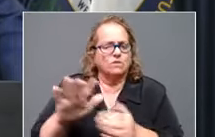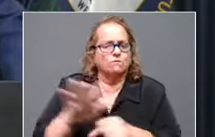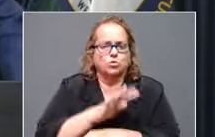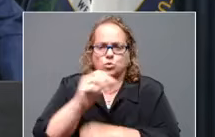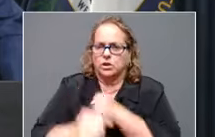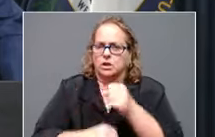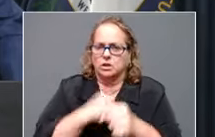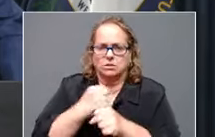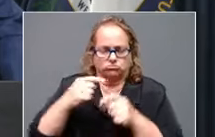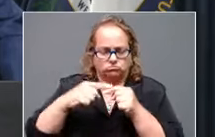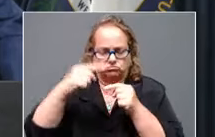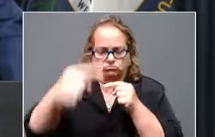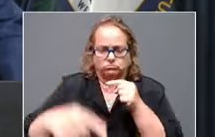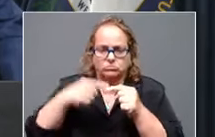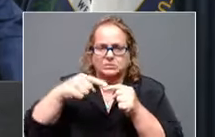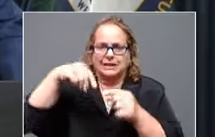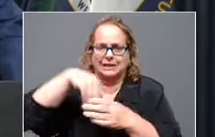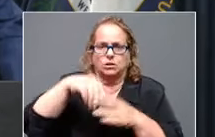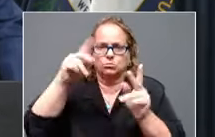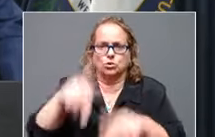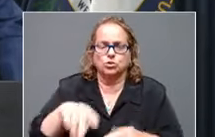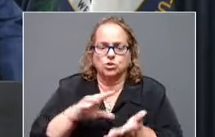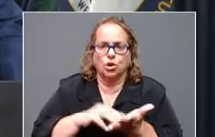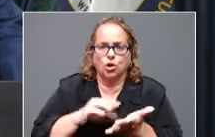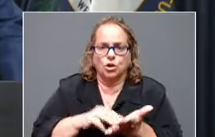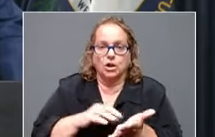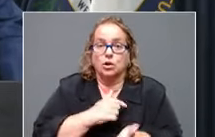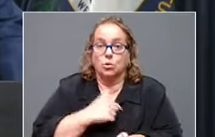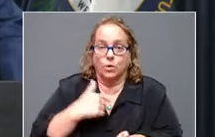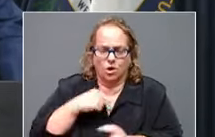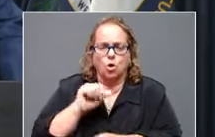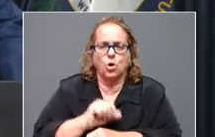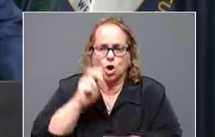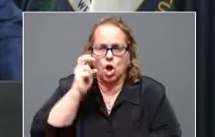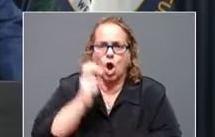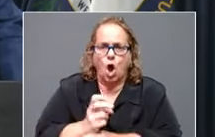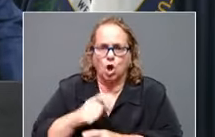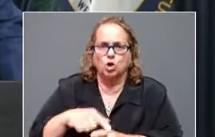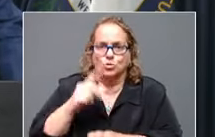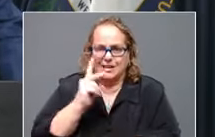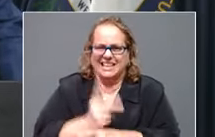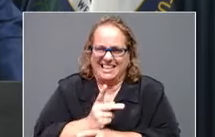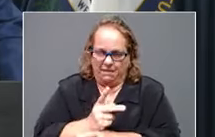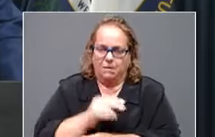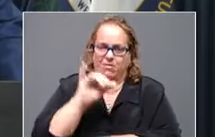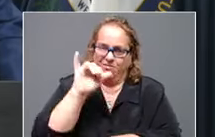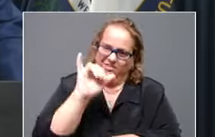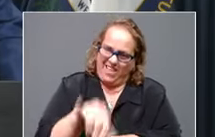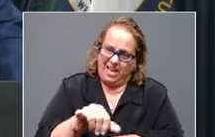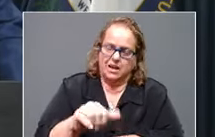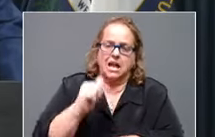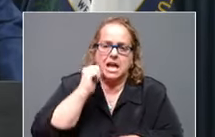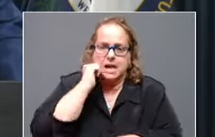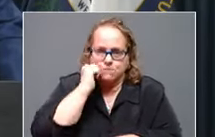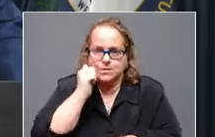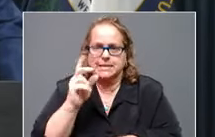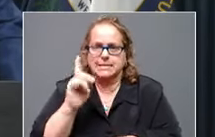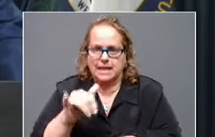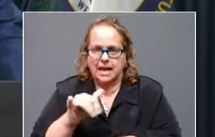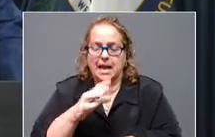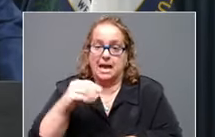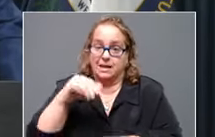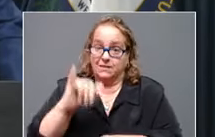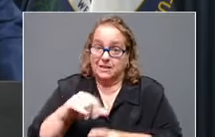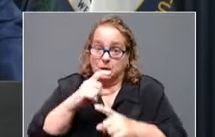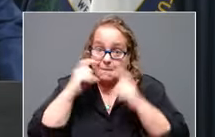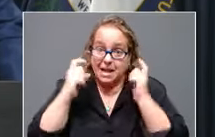and opportunities, is our opportunity for students to not only thrive, survive, but grow and